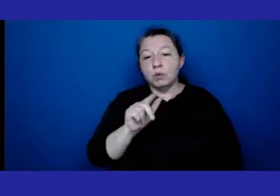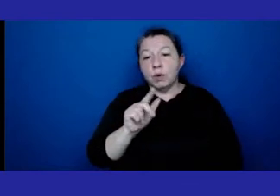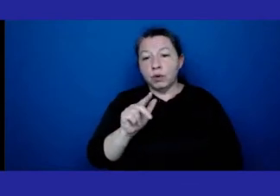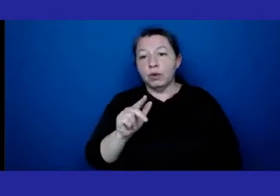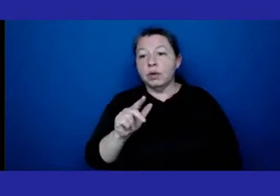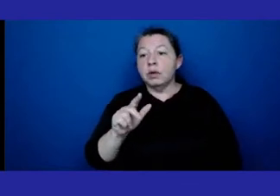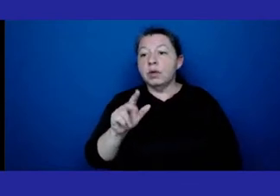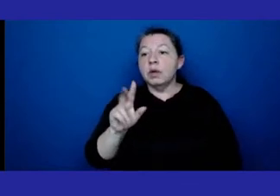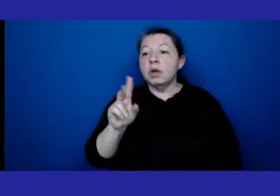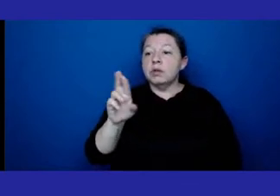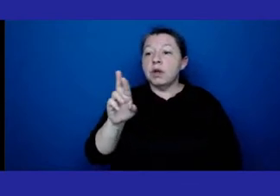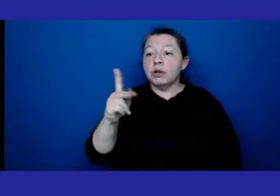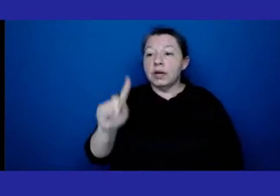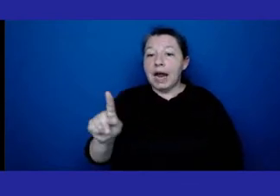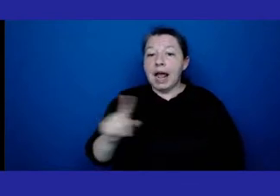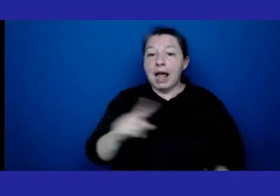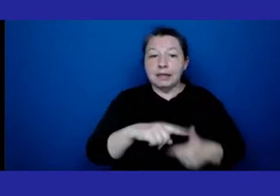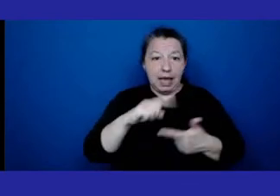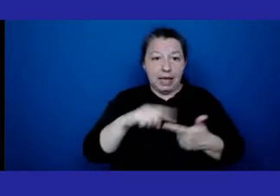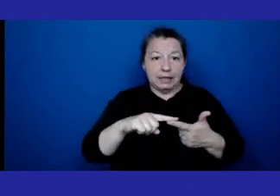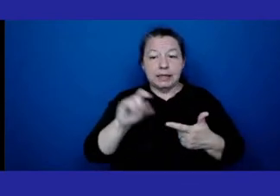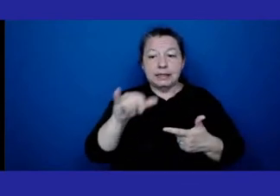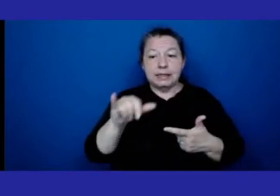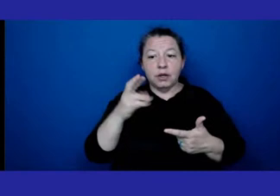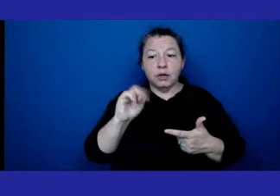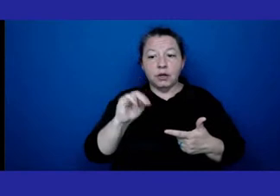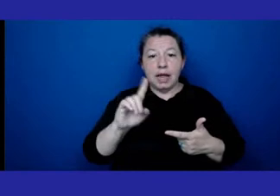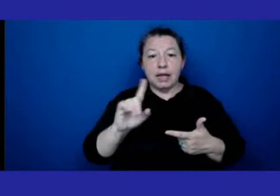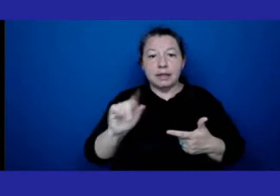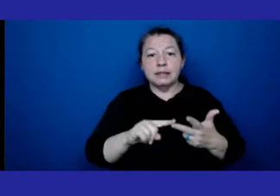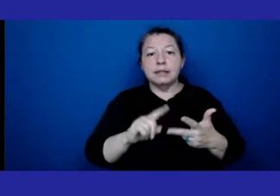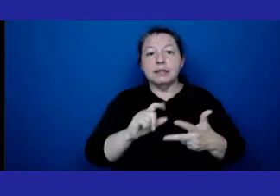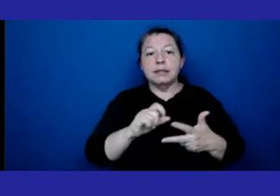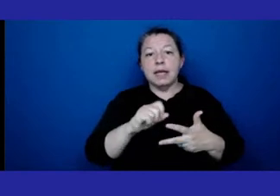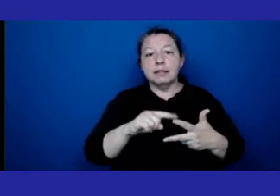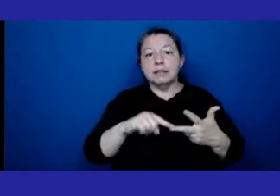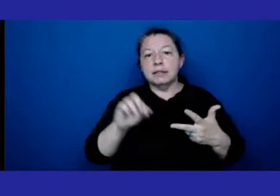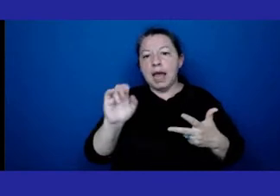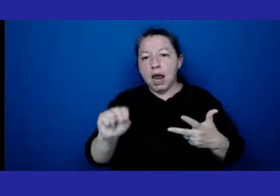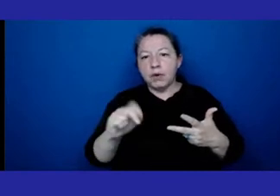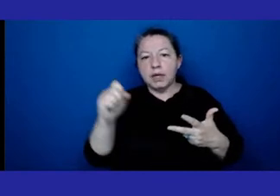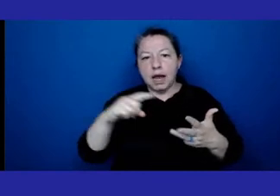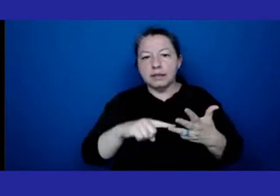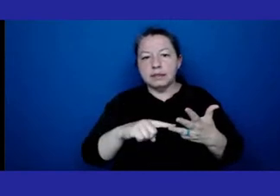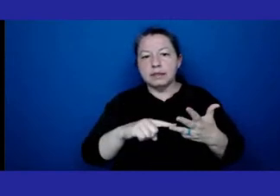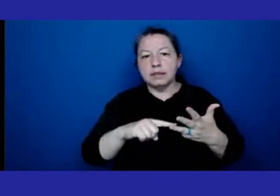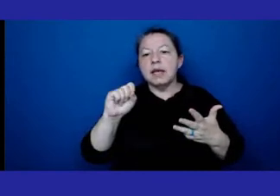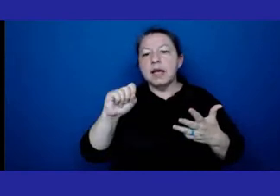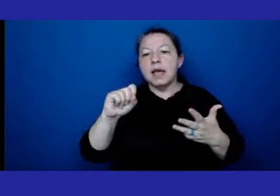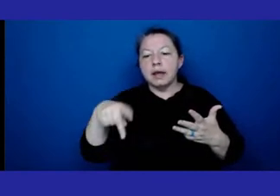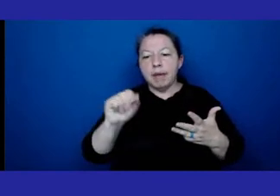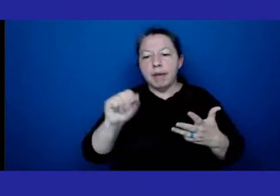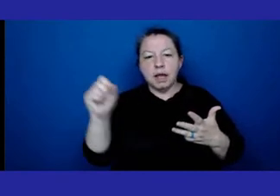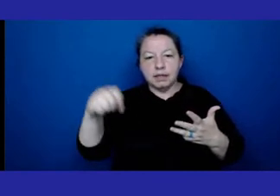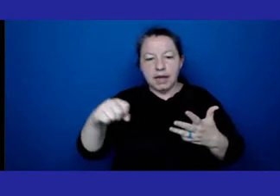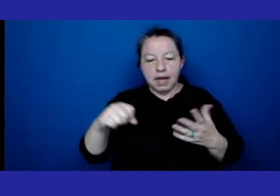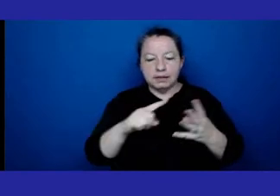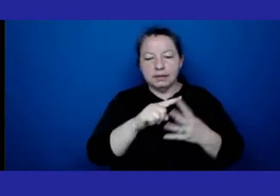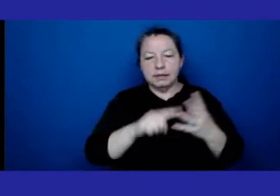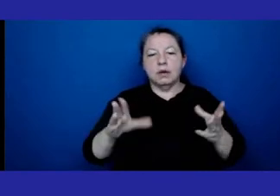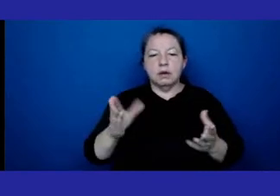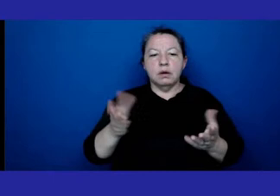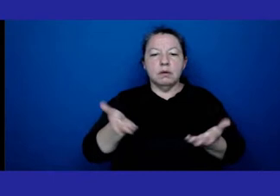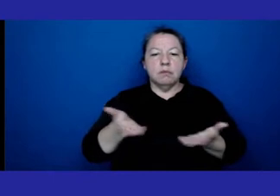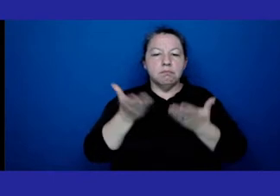Yes. Sally Hernandez Piñeiro. Yes. Erin Kelly? Yes. So Pagan, yes. Motion is adopted. So next is an action item